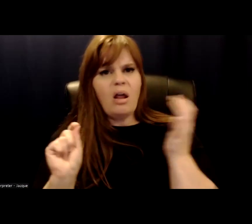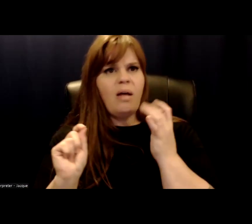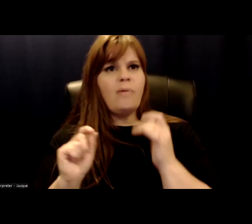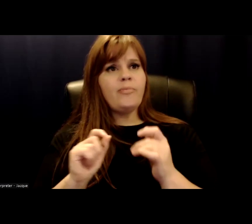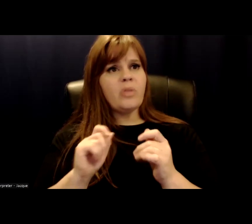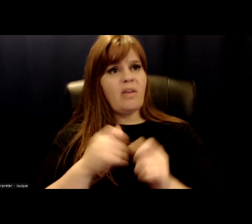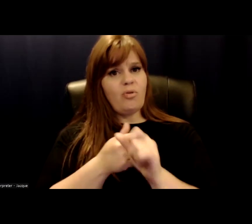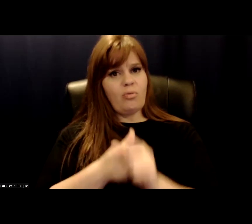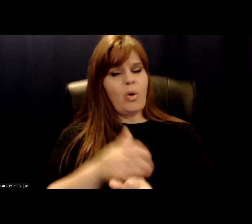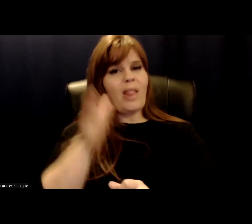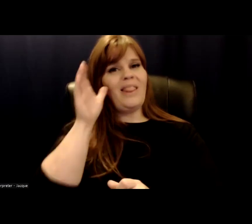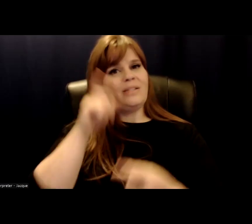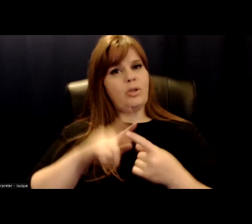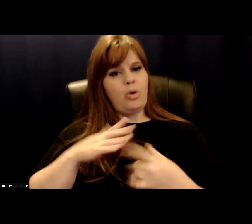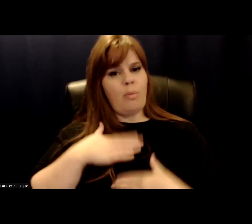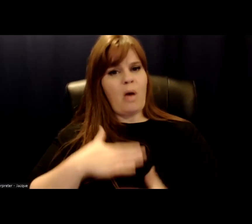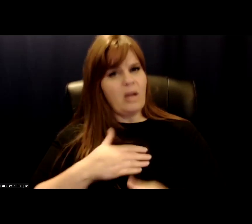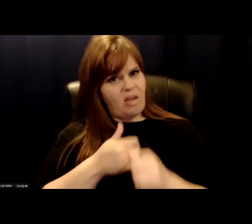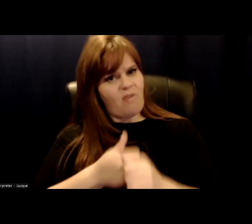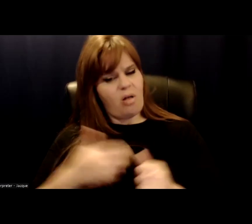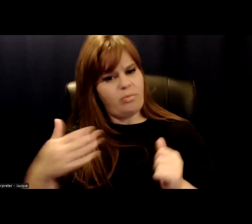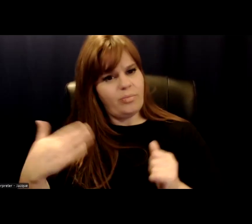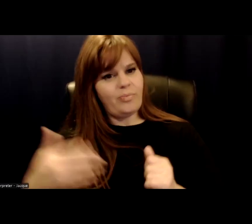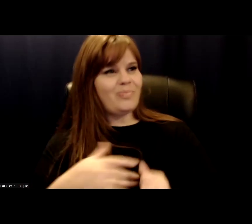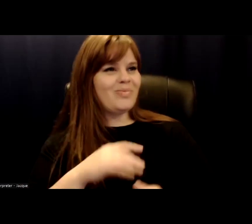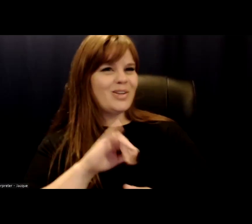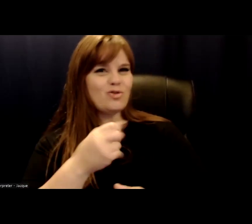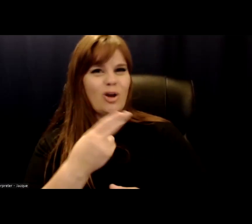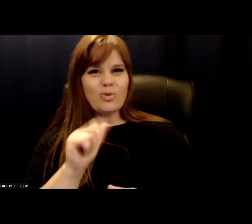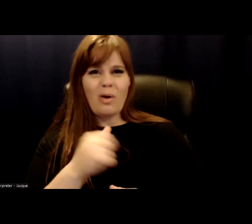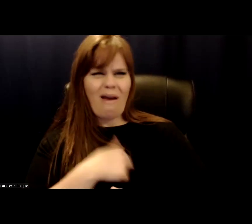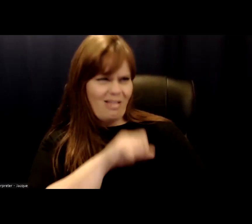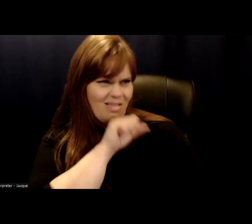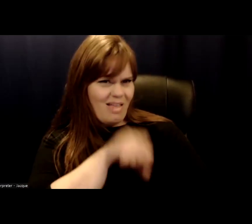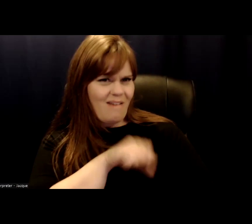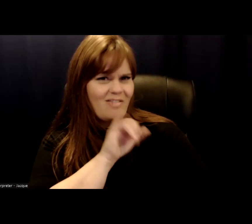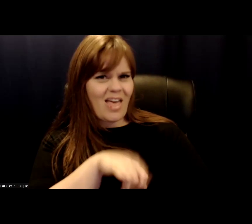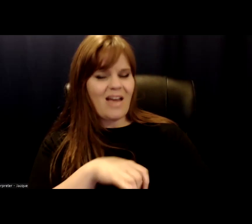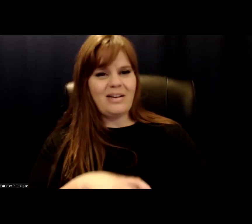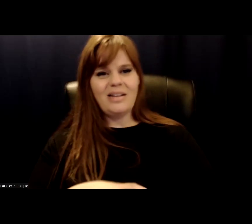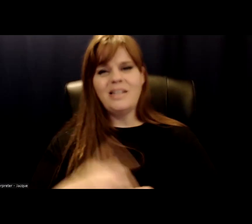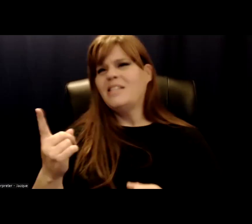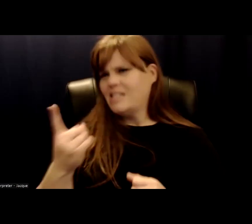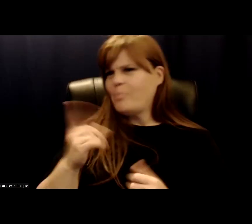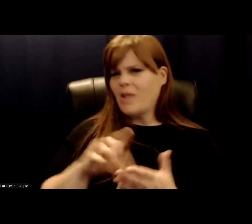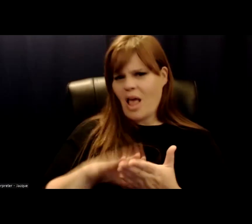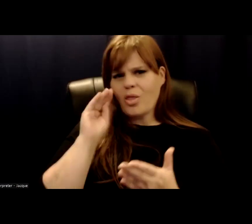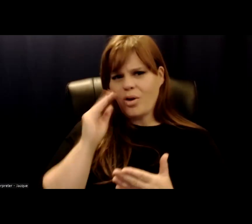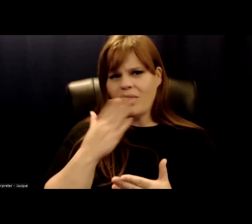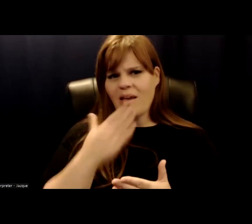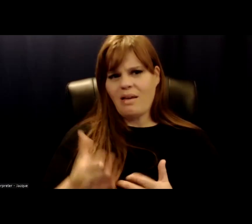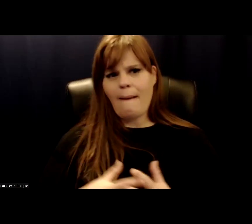body, follow those things. I love that. Thank you. Something I really, yes,